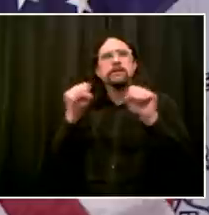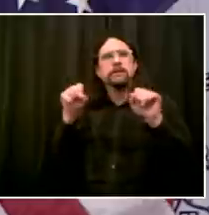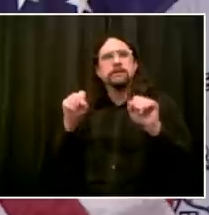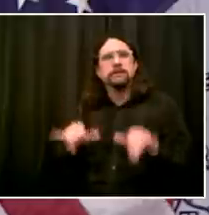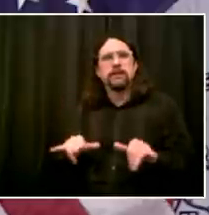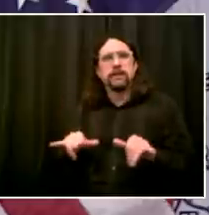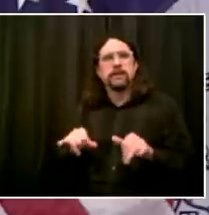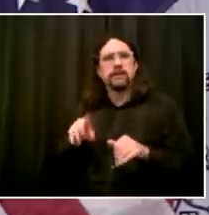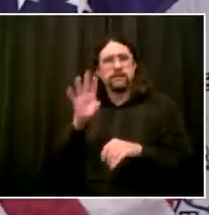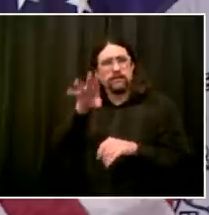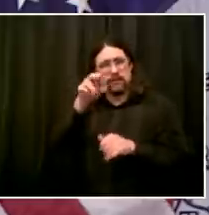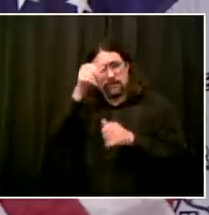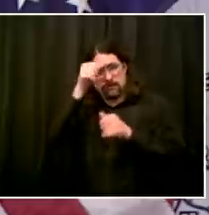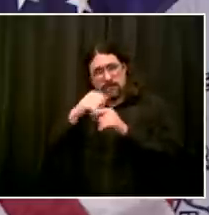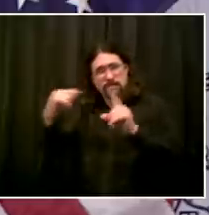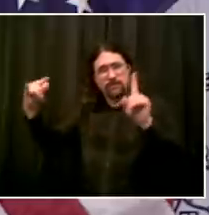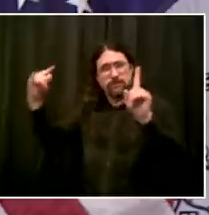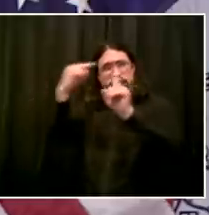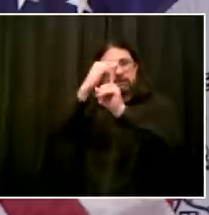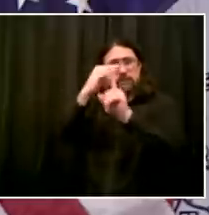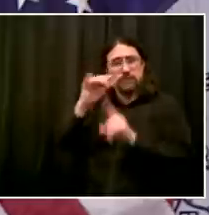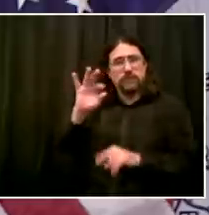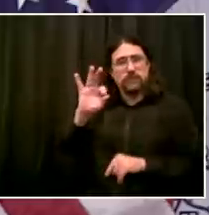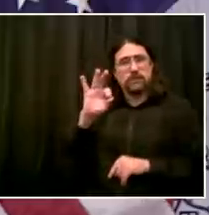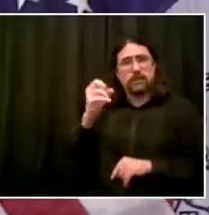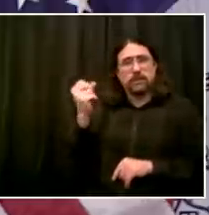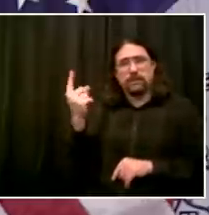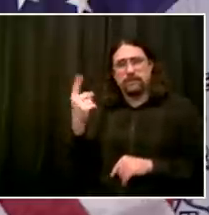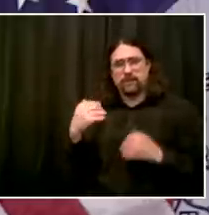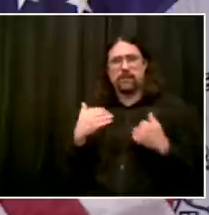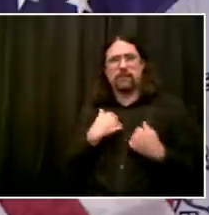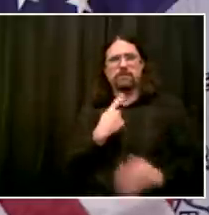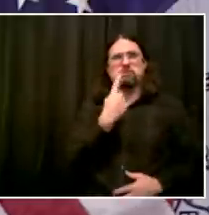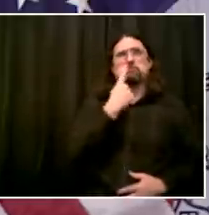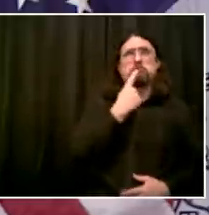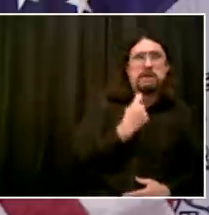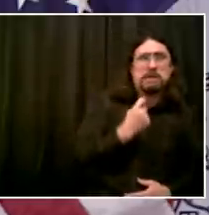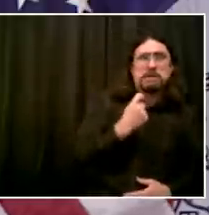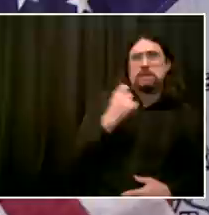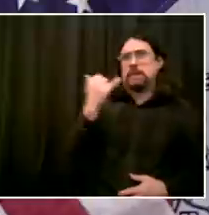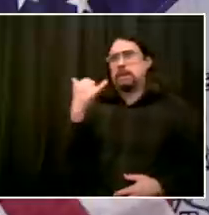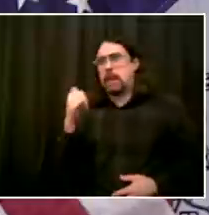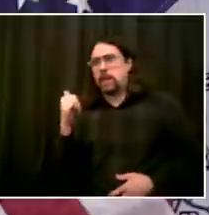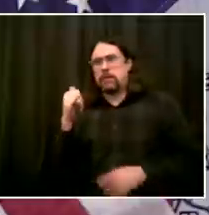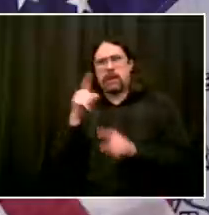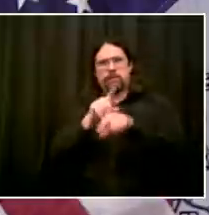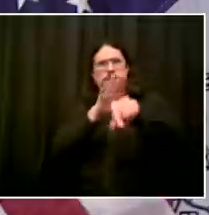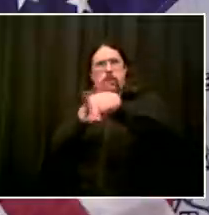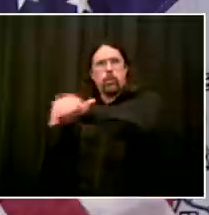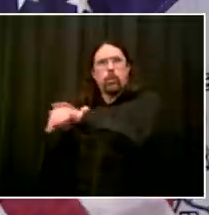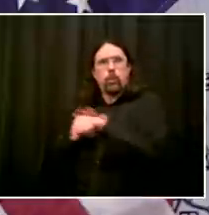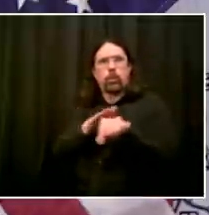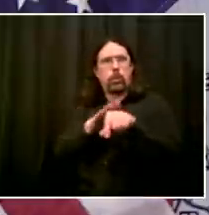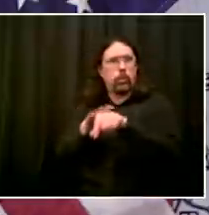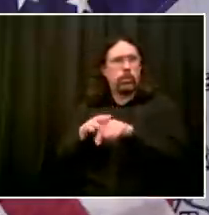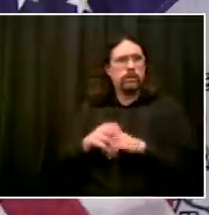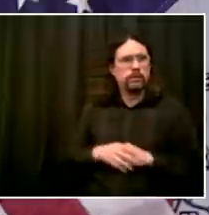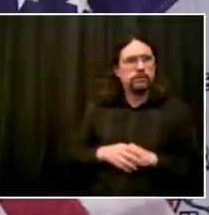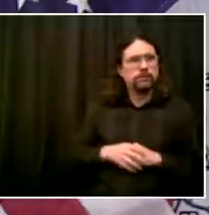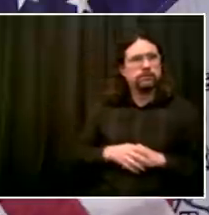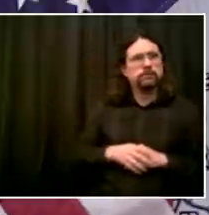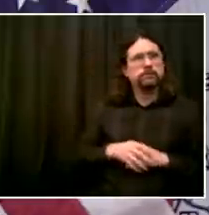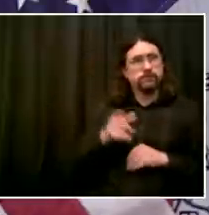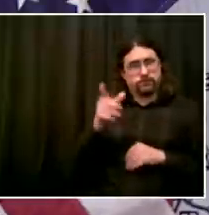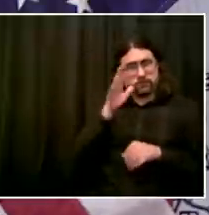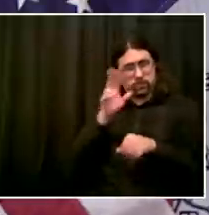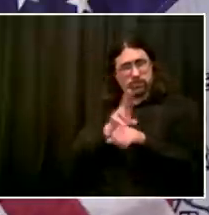you considered doing something like that, say if there was an outbreak, that you could tell New Yorkers, okay, right now we're in a red